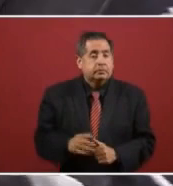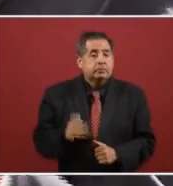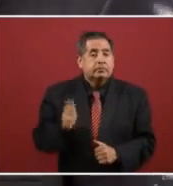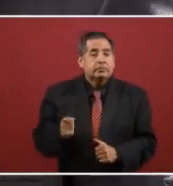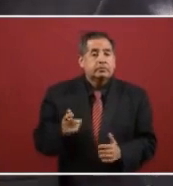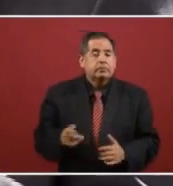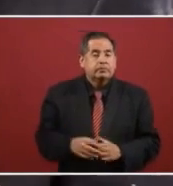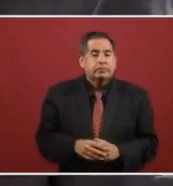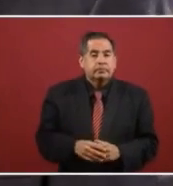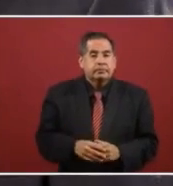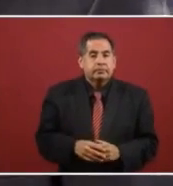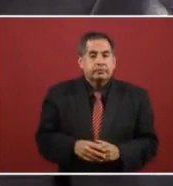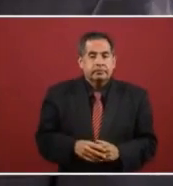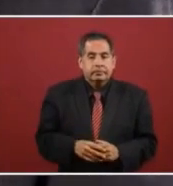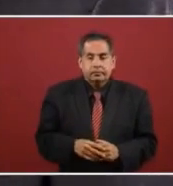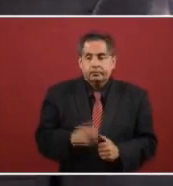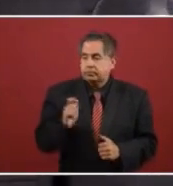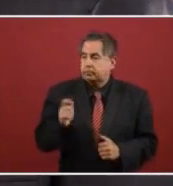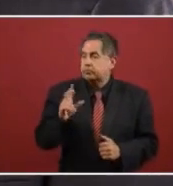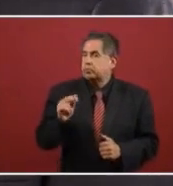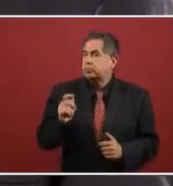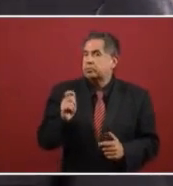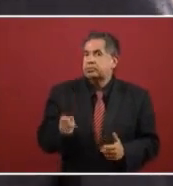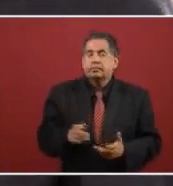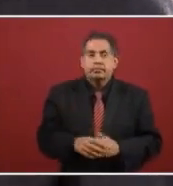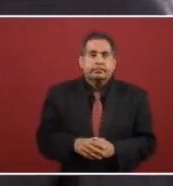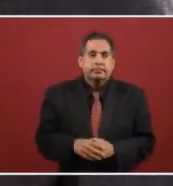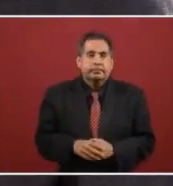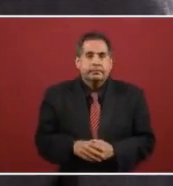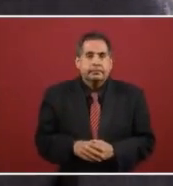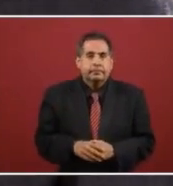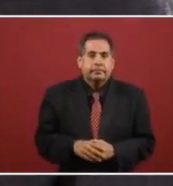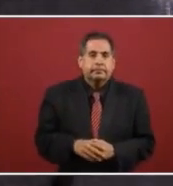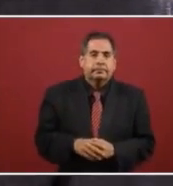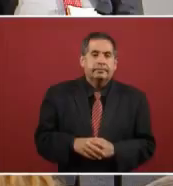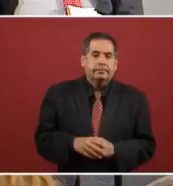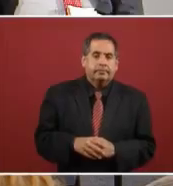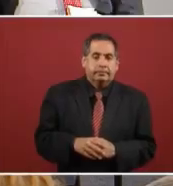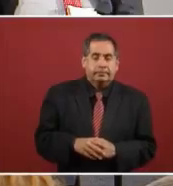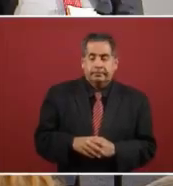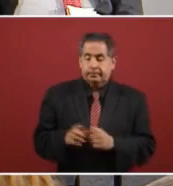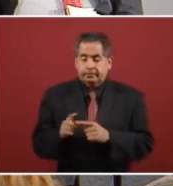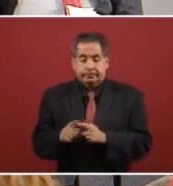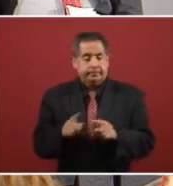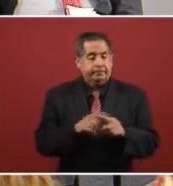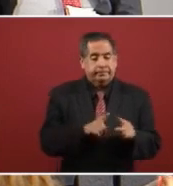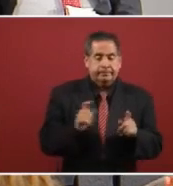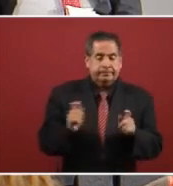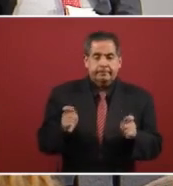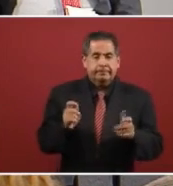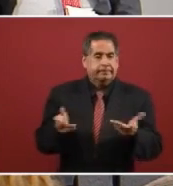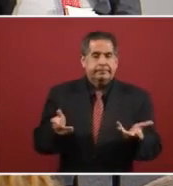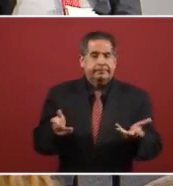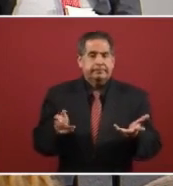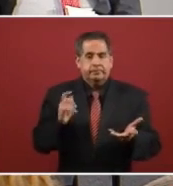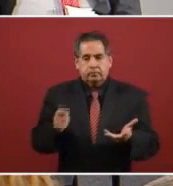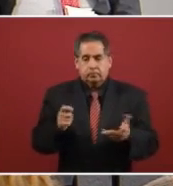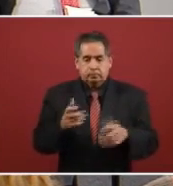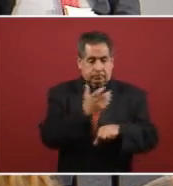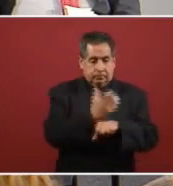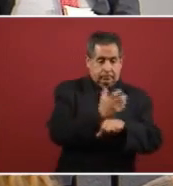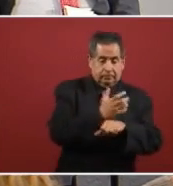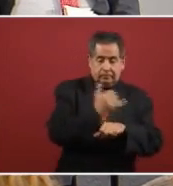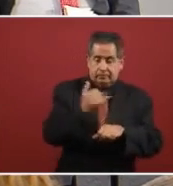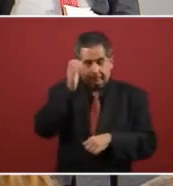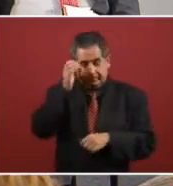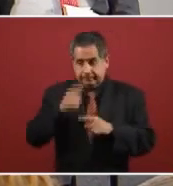no es solo Because it's not just las diferencias the entre differences between Estados Unidos y the